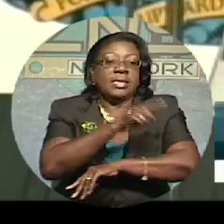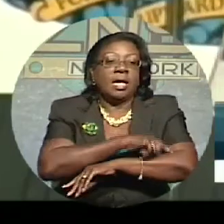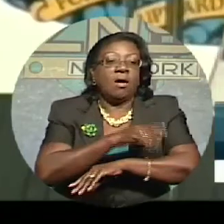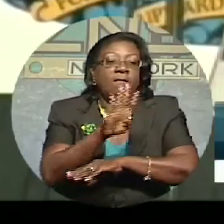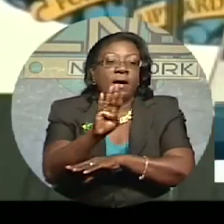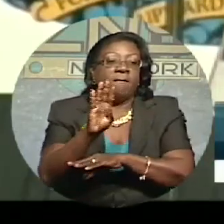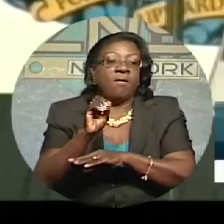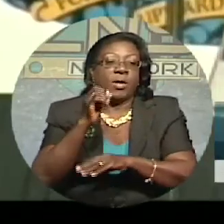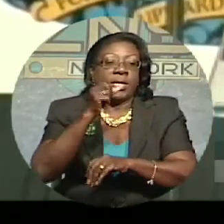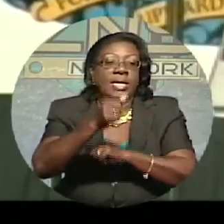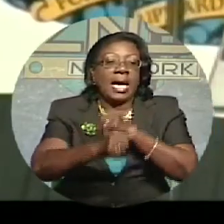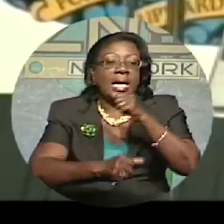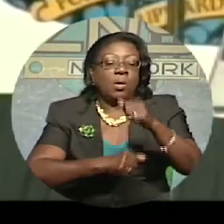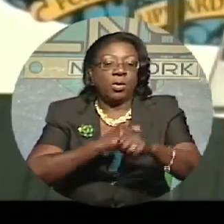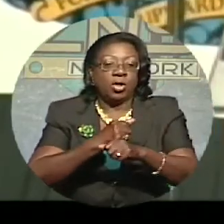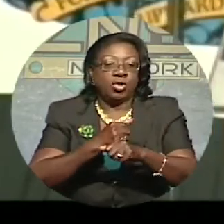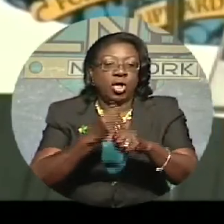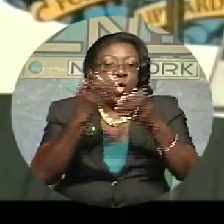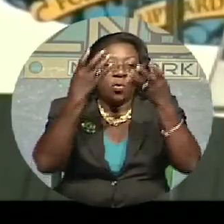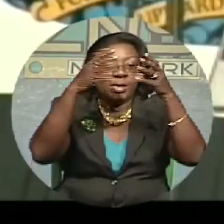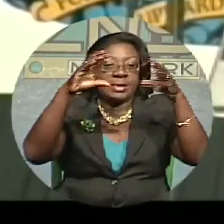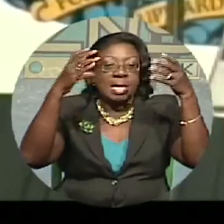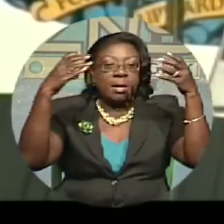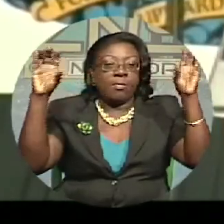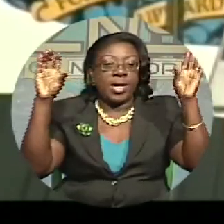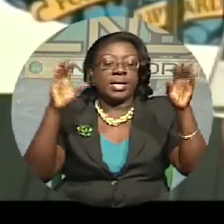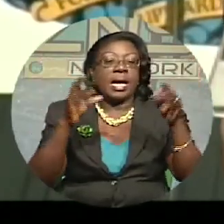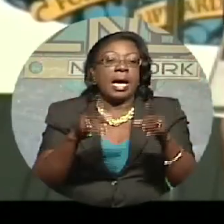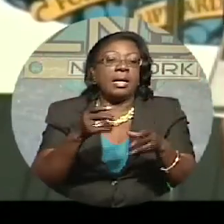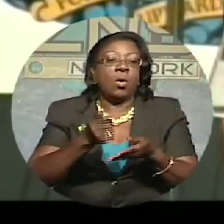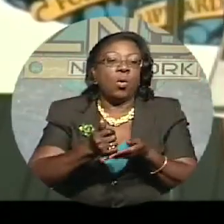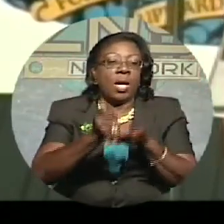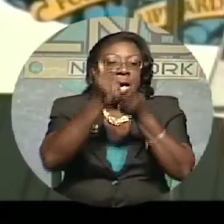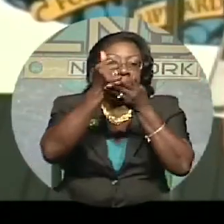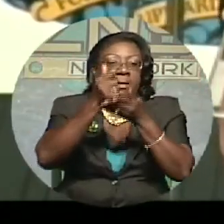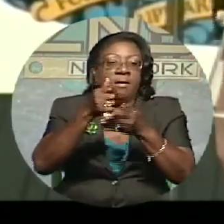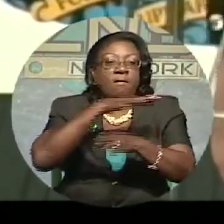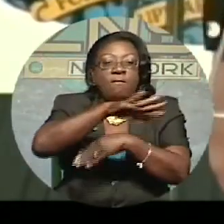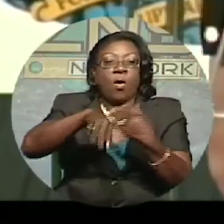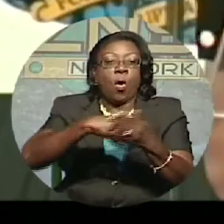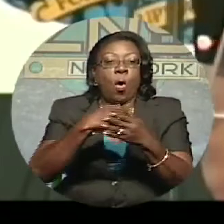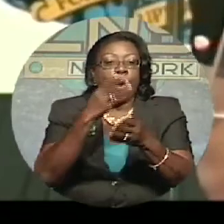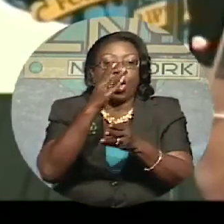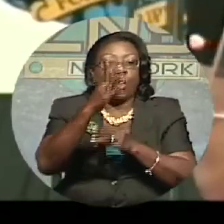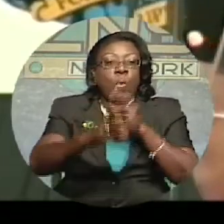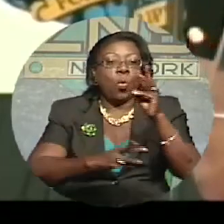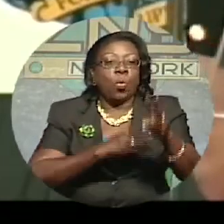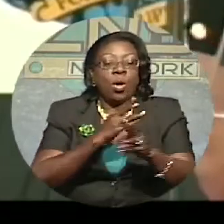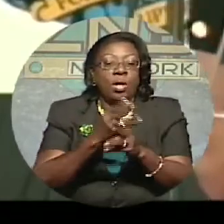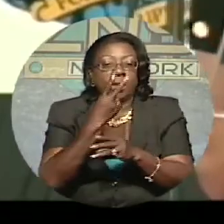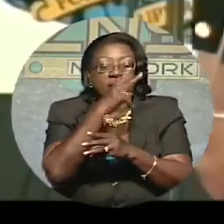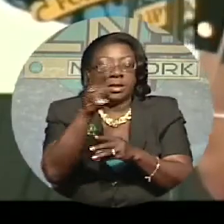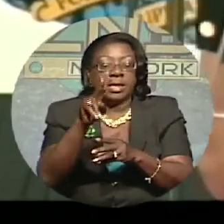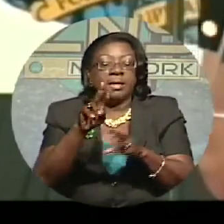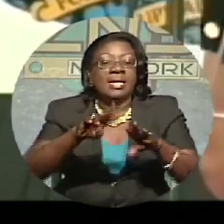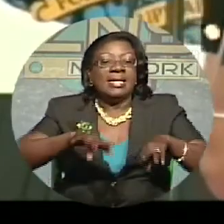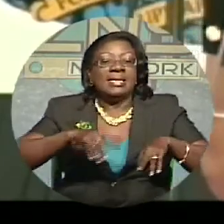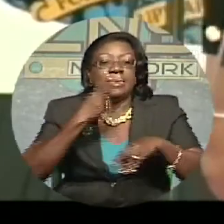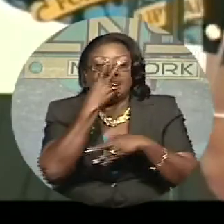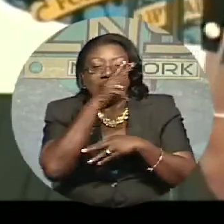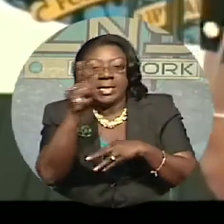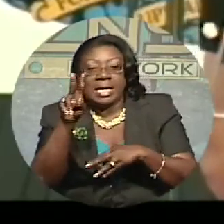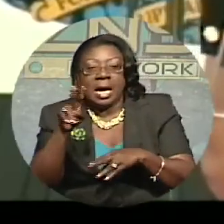nationhood we celebrate and hold high for the whole world to see. See how the world marks the manner of our